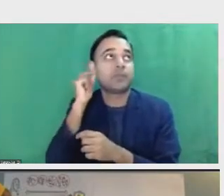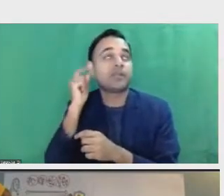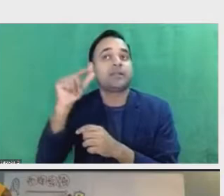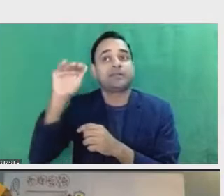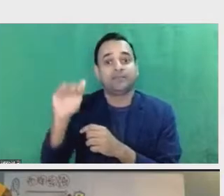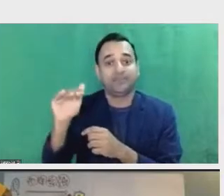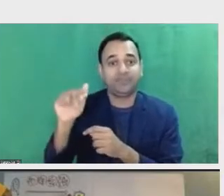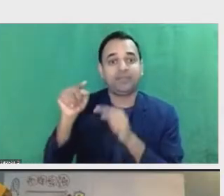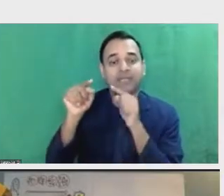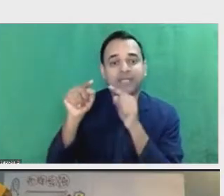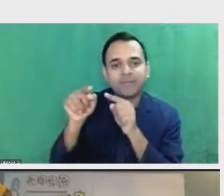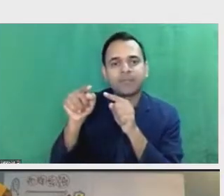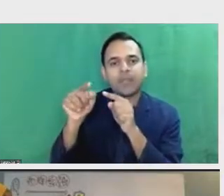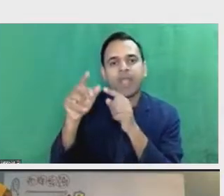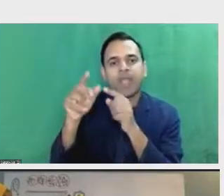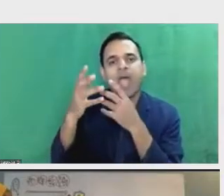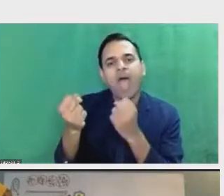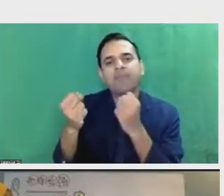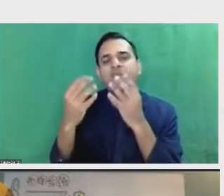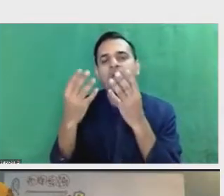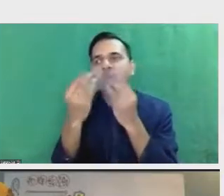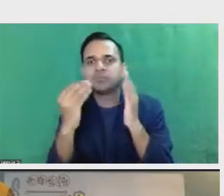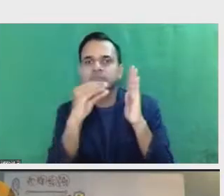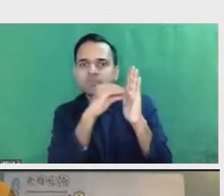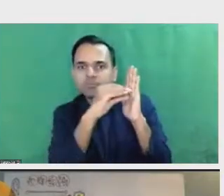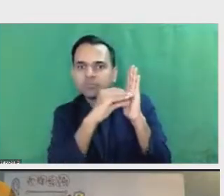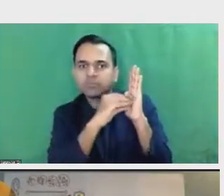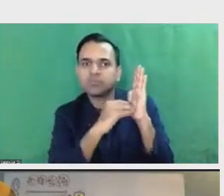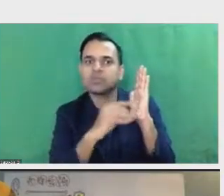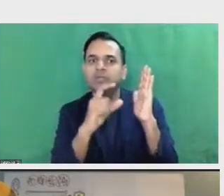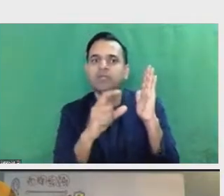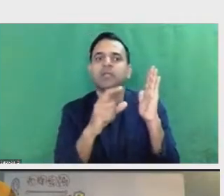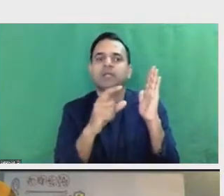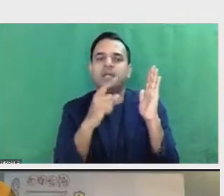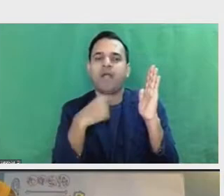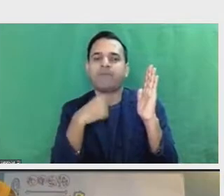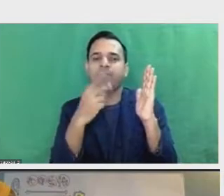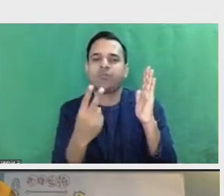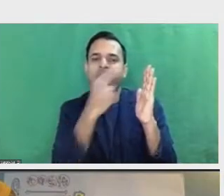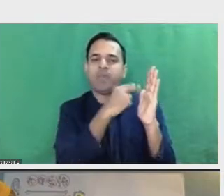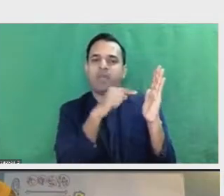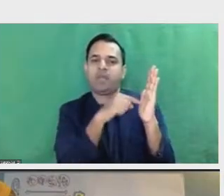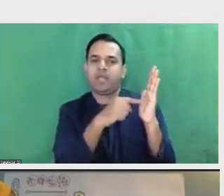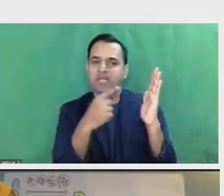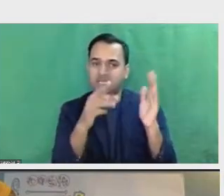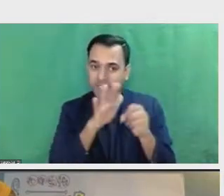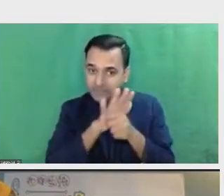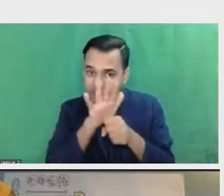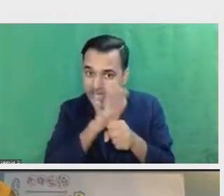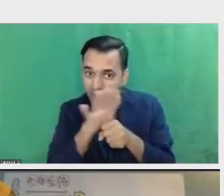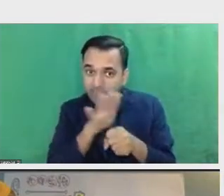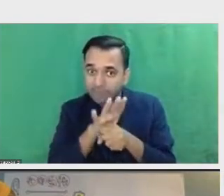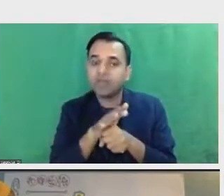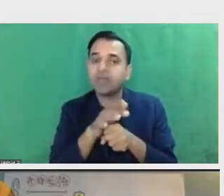back. But is it enough? Is it well done? Is it what you're looking for? We tried our best